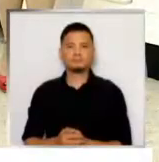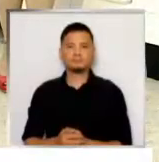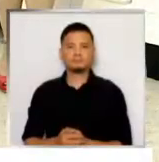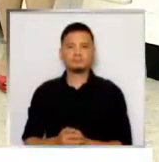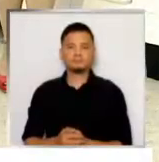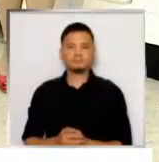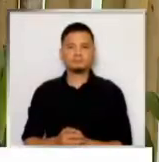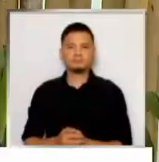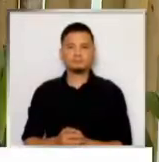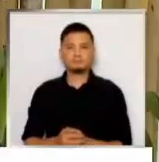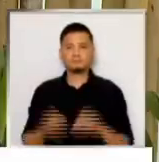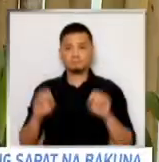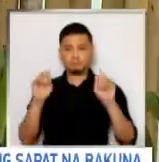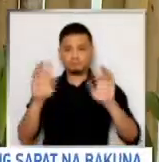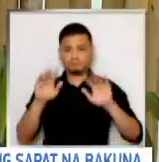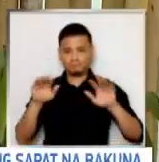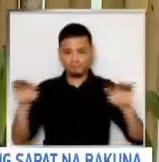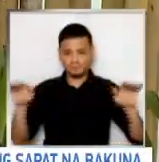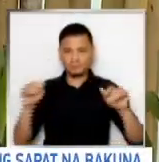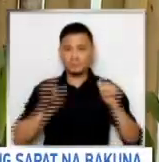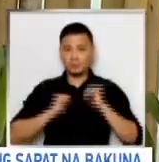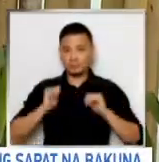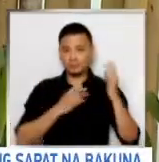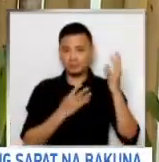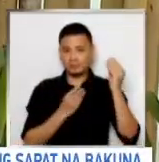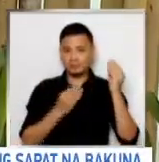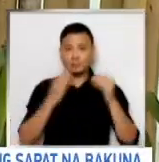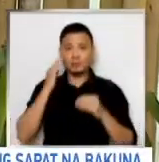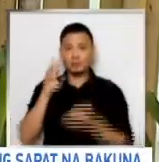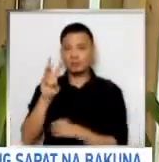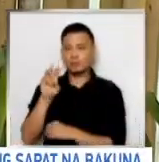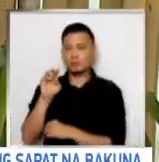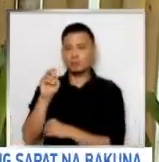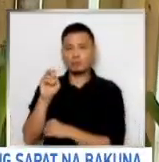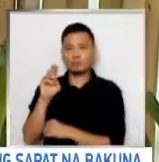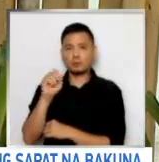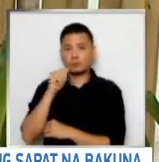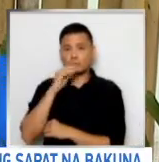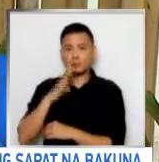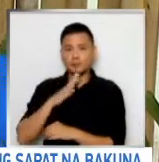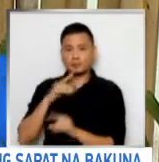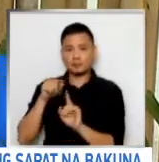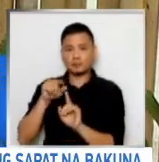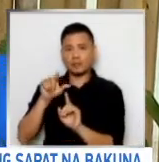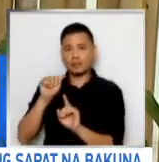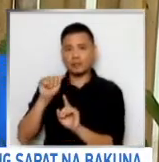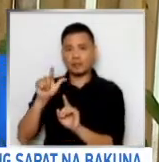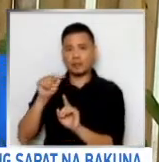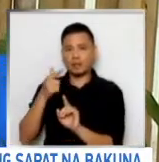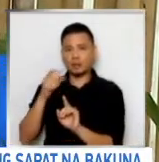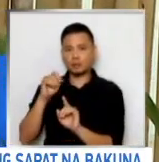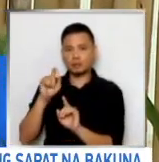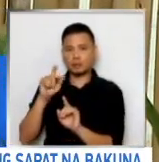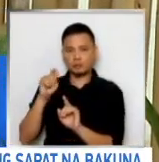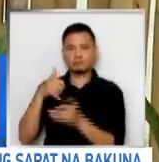All right, Joy Machine, tayo si Wonder Woman star Gadot ang recipient ng 2021 Vision Award ng Sun Valley Film Festival.